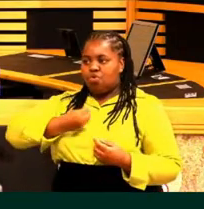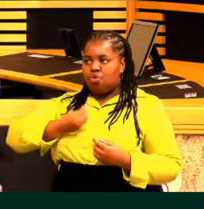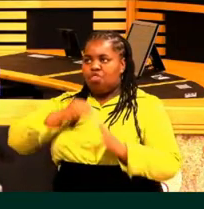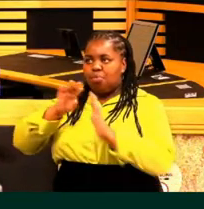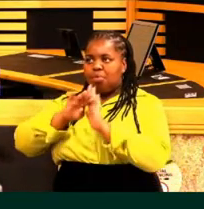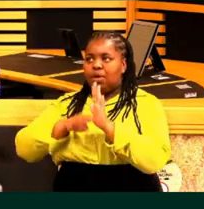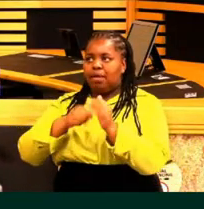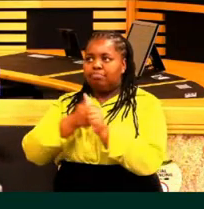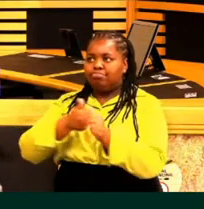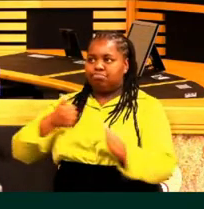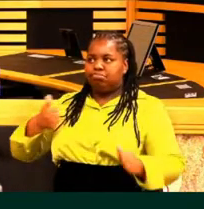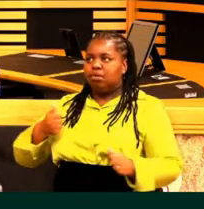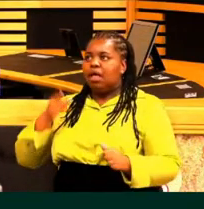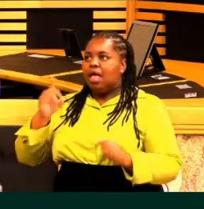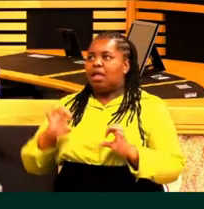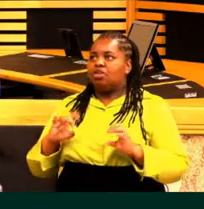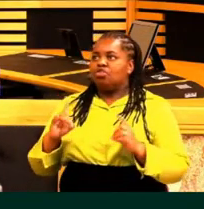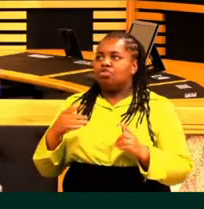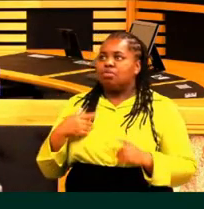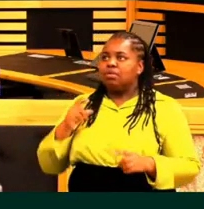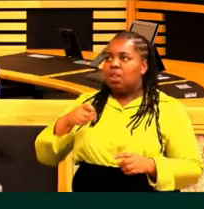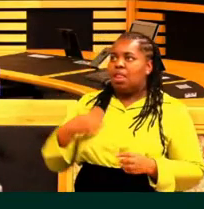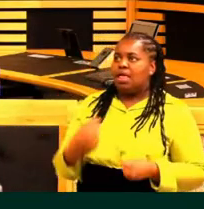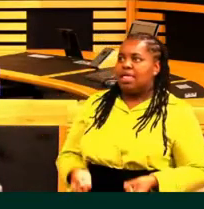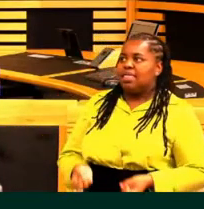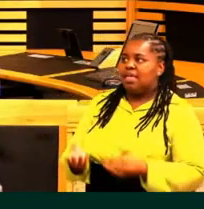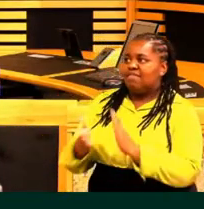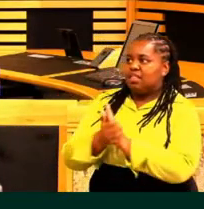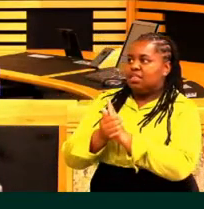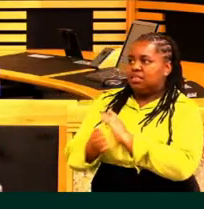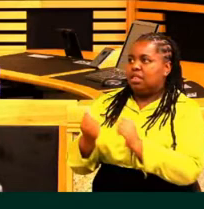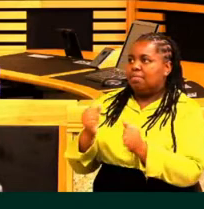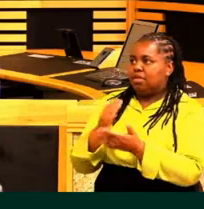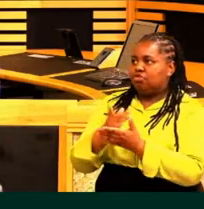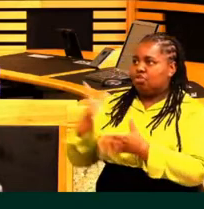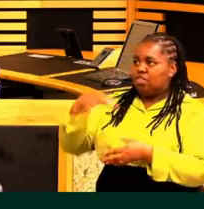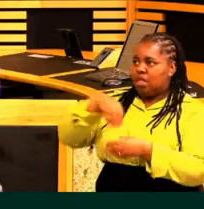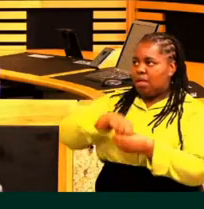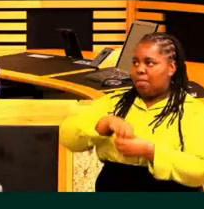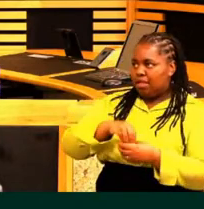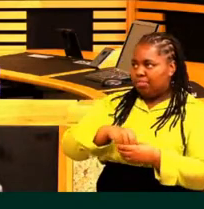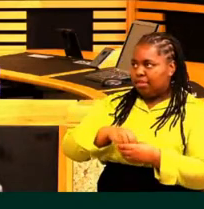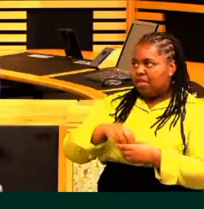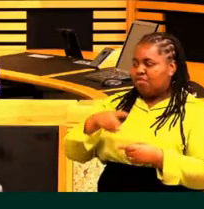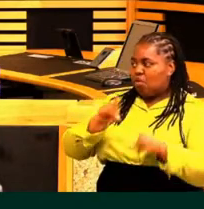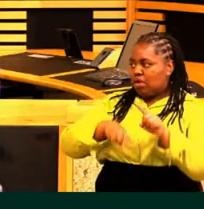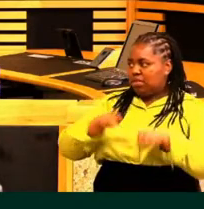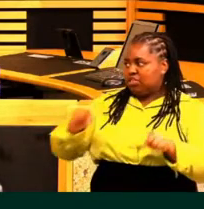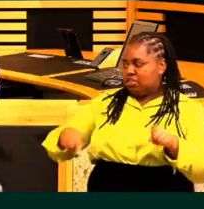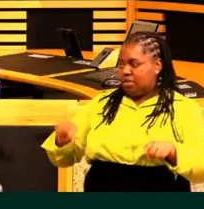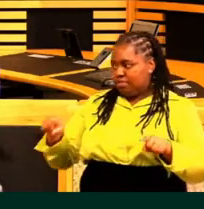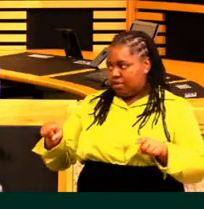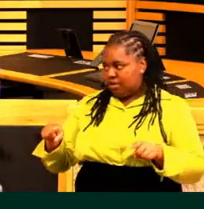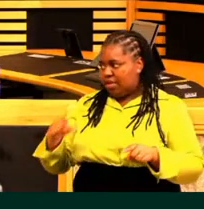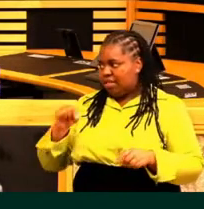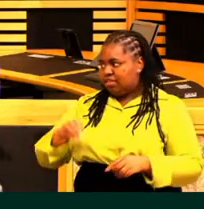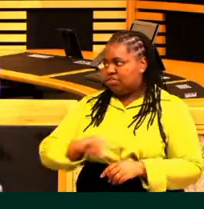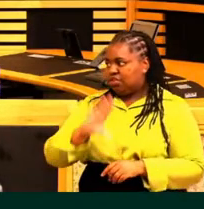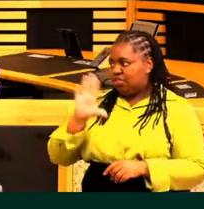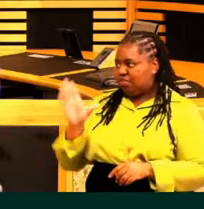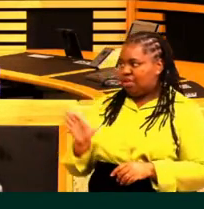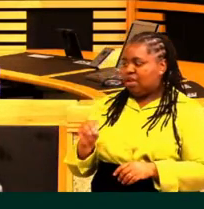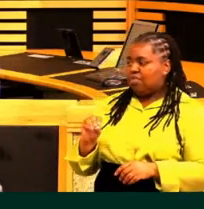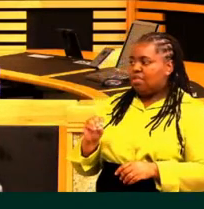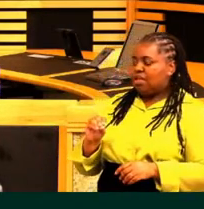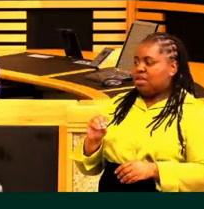education provides one with the necessary skills and knowledge to participate in the different dimensions in the South African